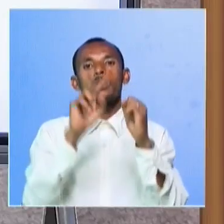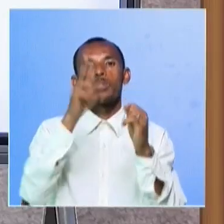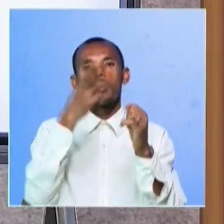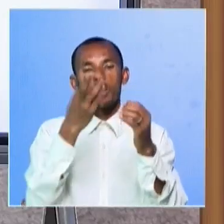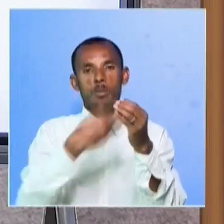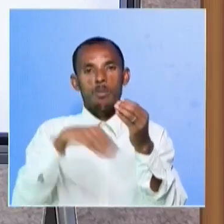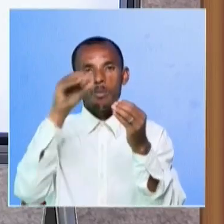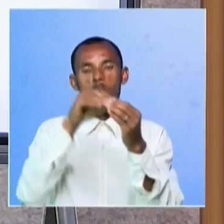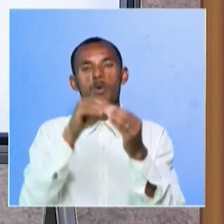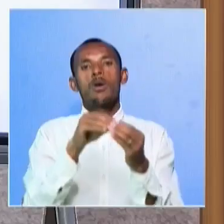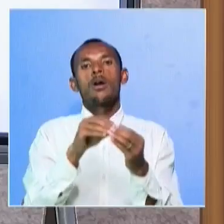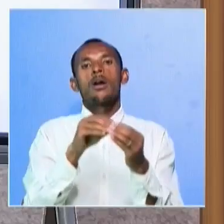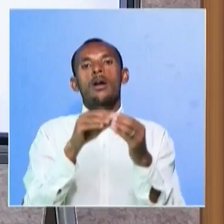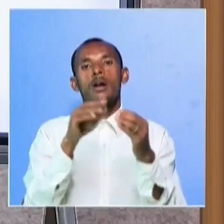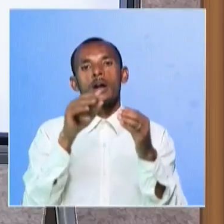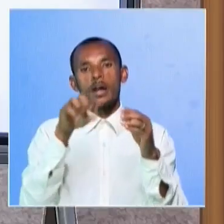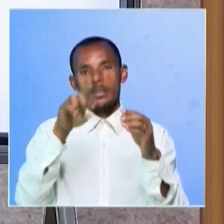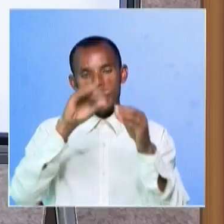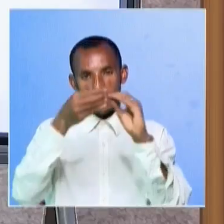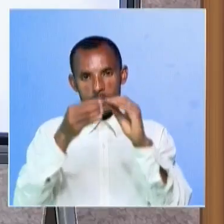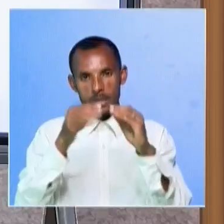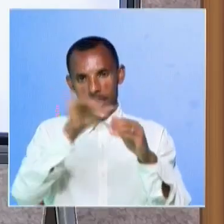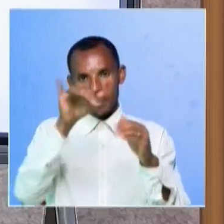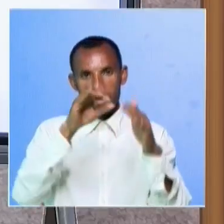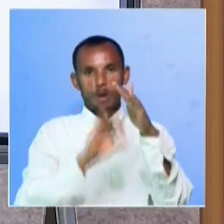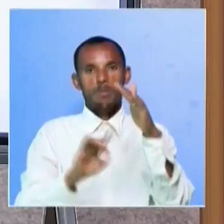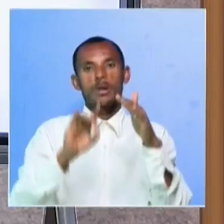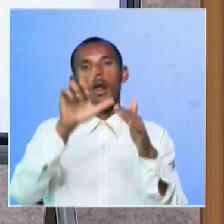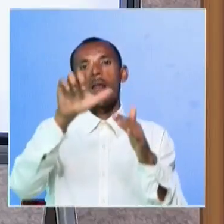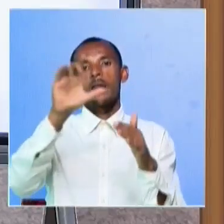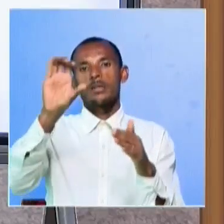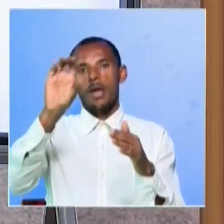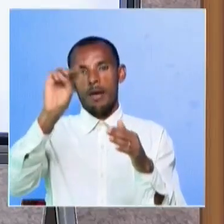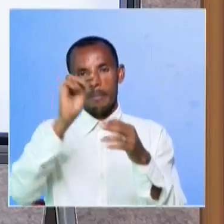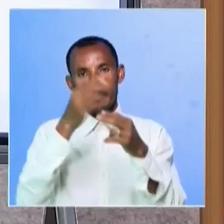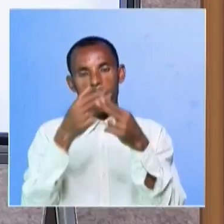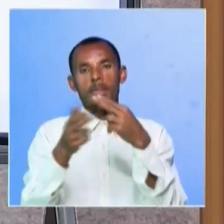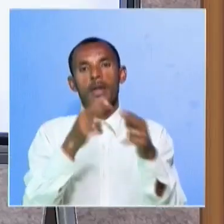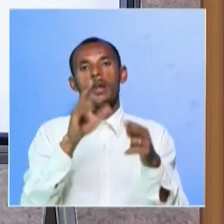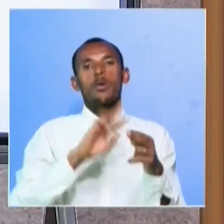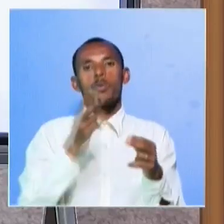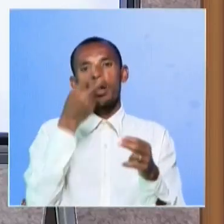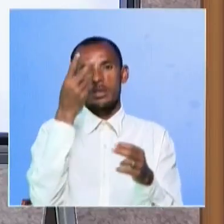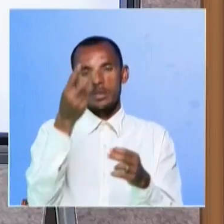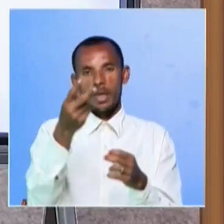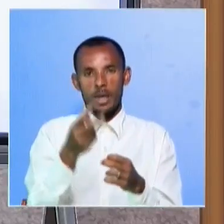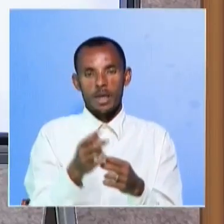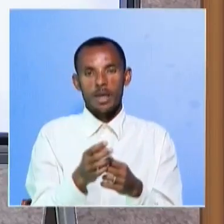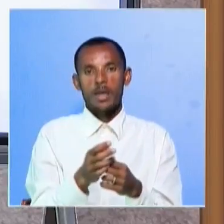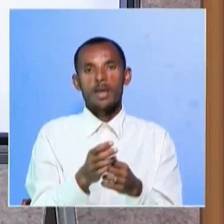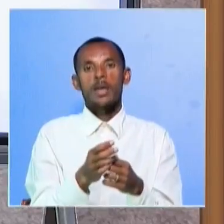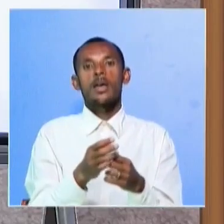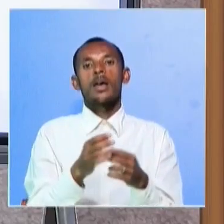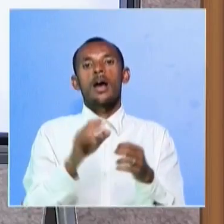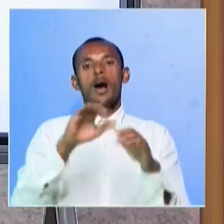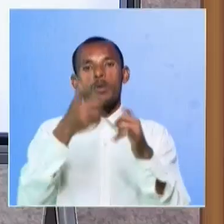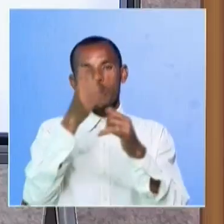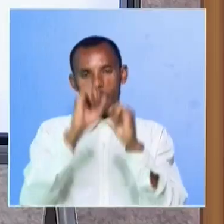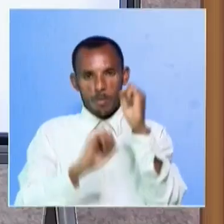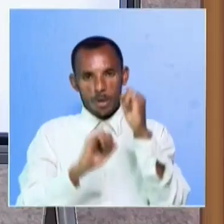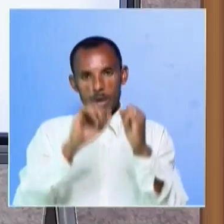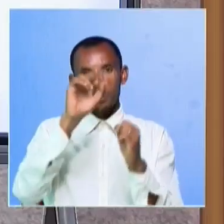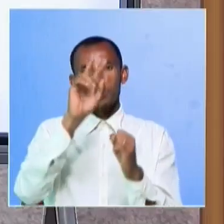numbers having the same denominator using the LCM method, and we have also seen how to compare